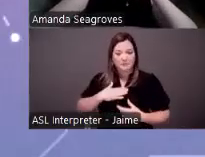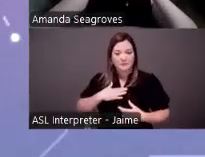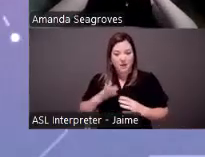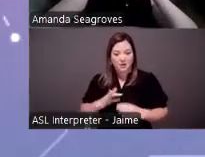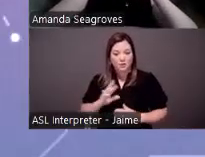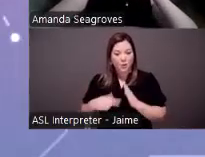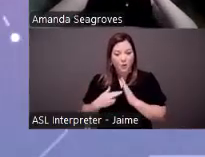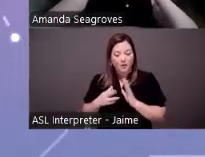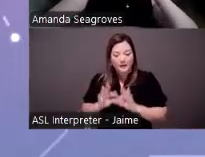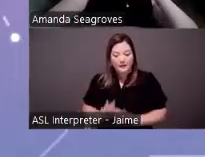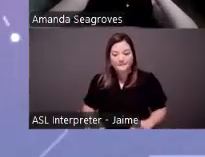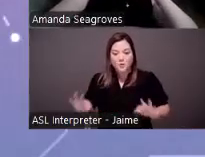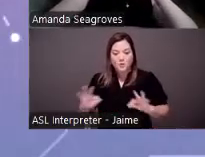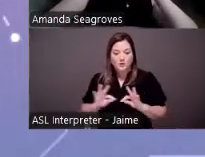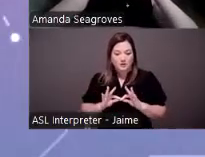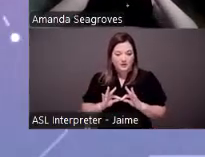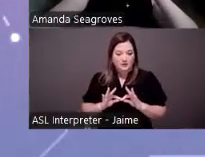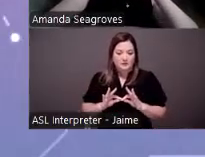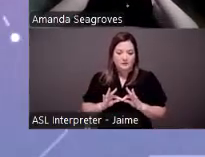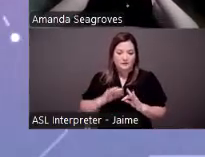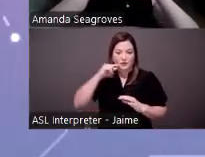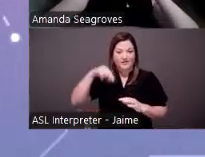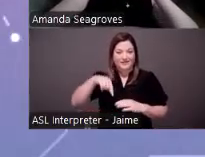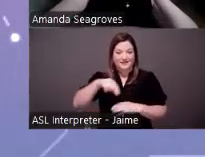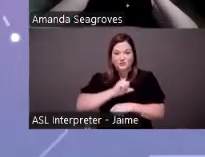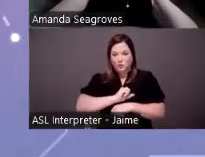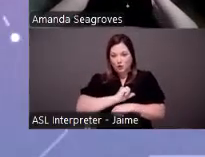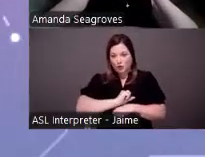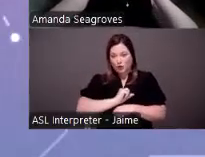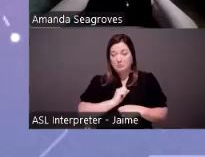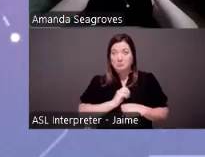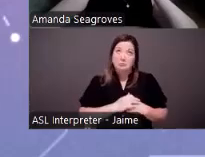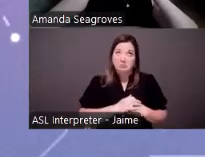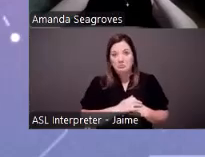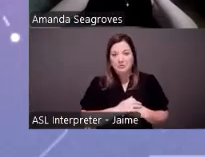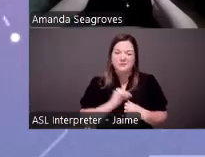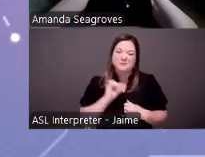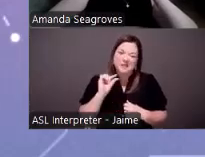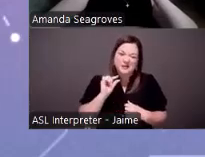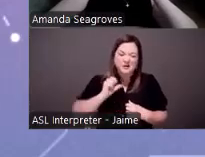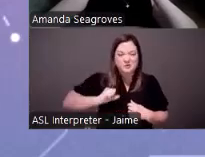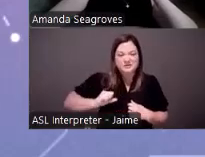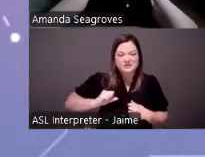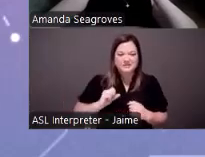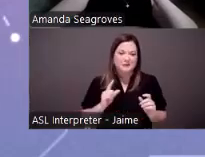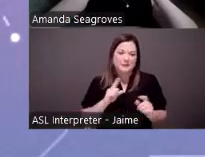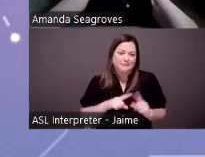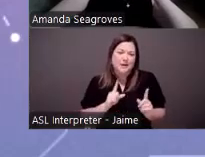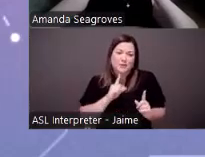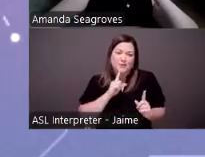sorry, in this work. And I'd say that's like a little bit of resistance, but nothing major.